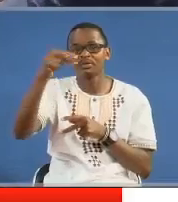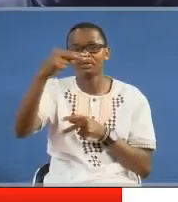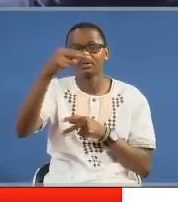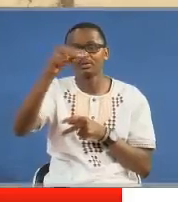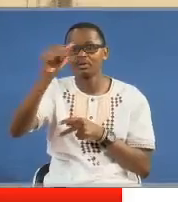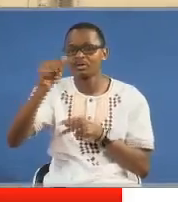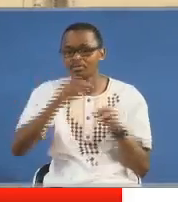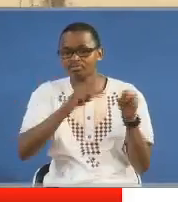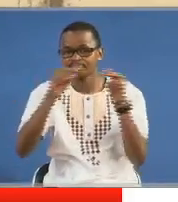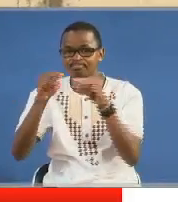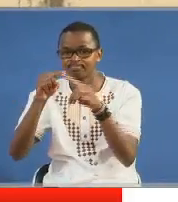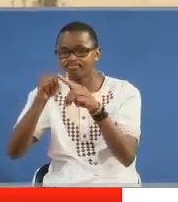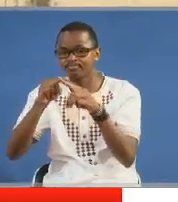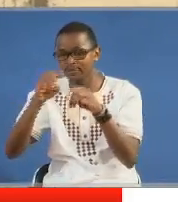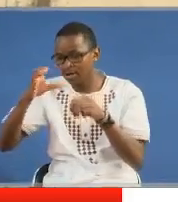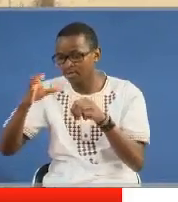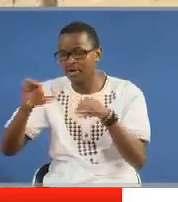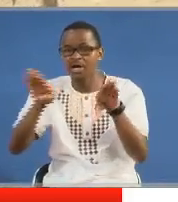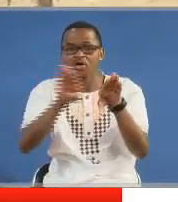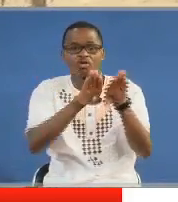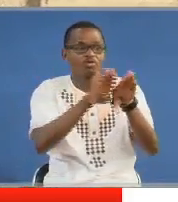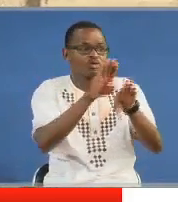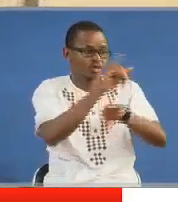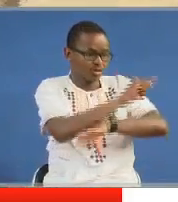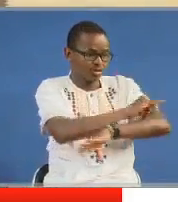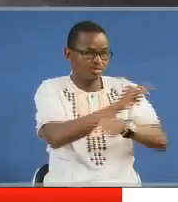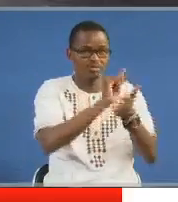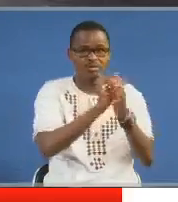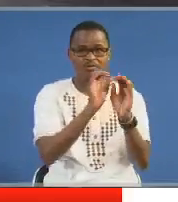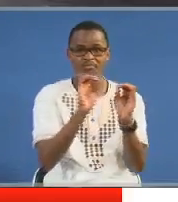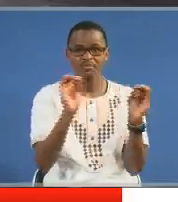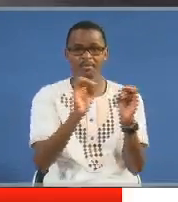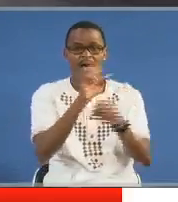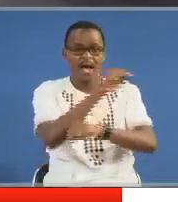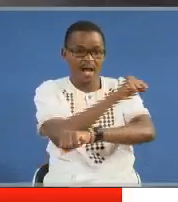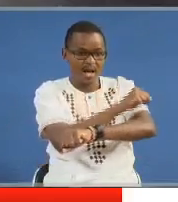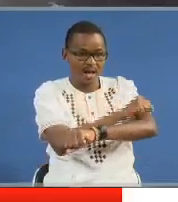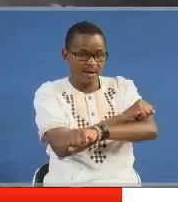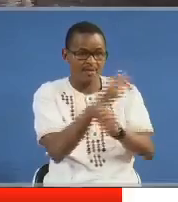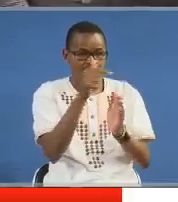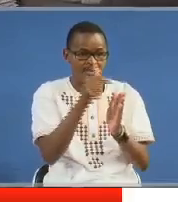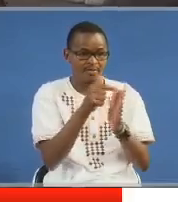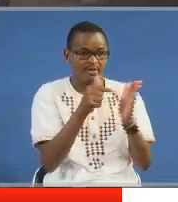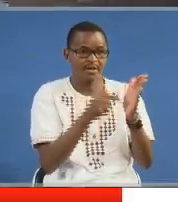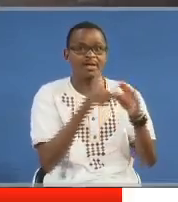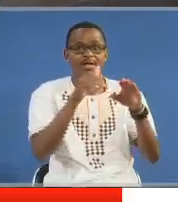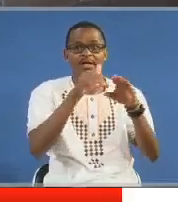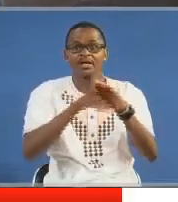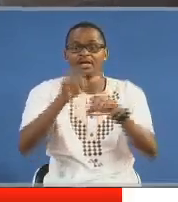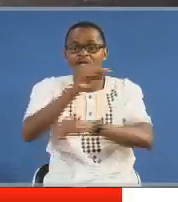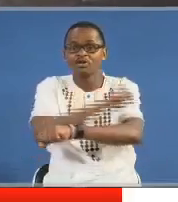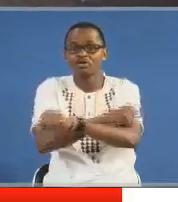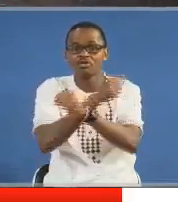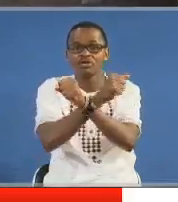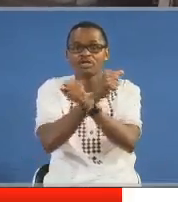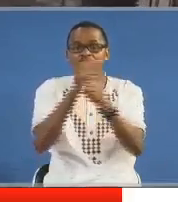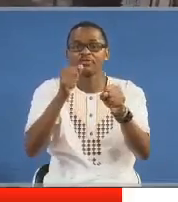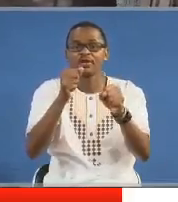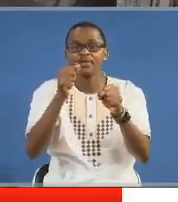from county to county, closing down schools that have not met the standards set out in school safety